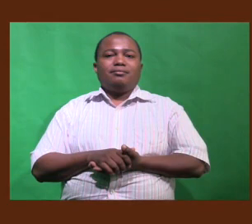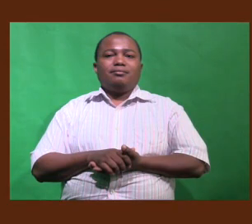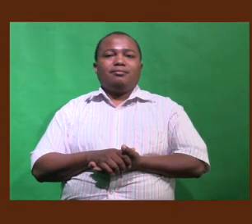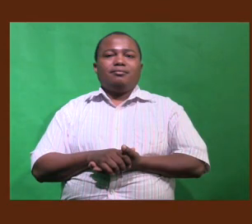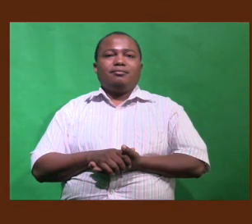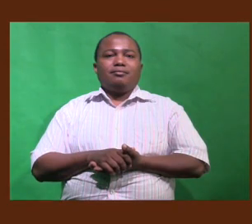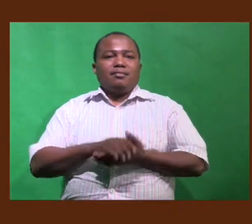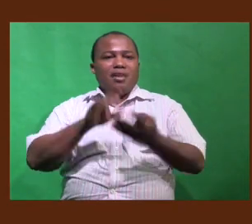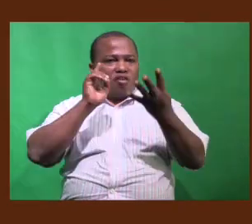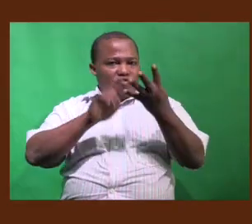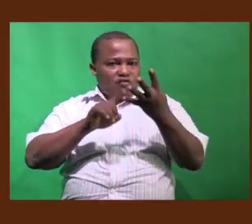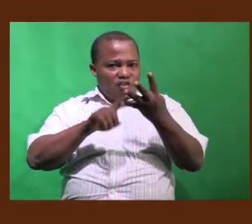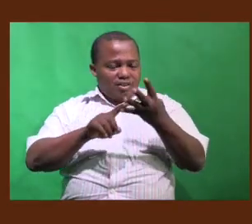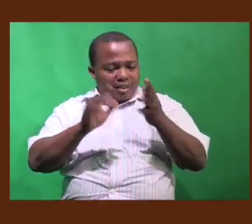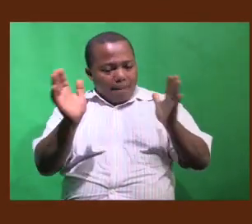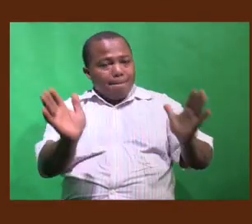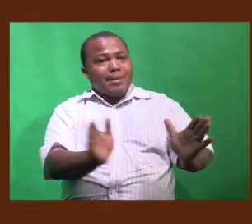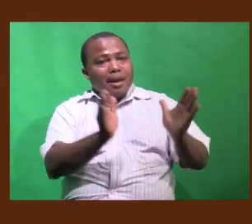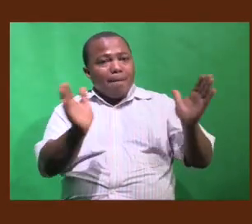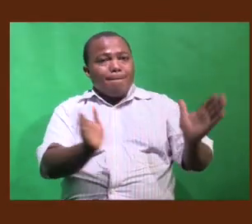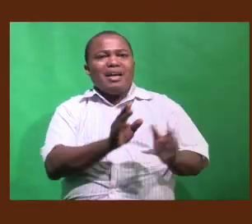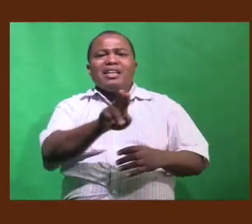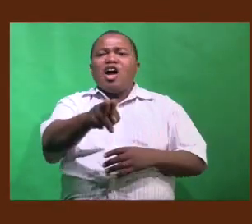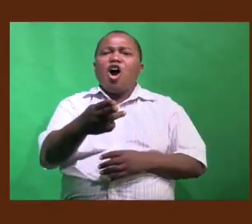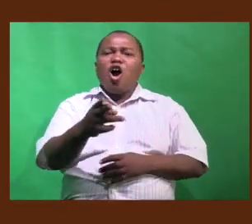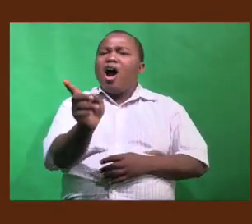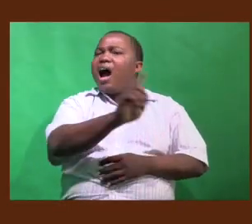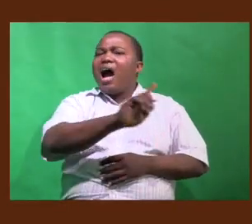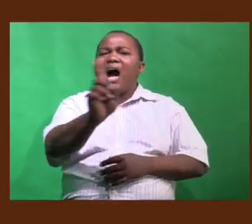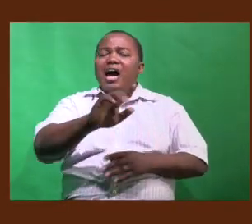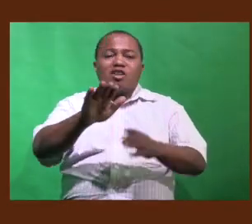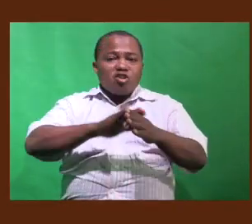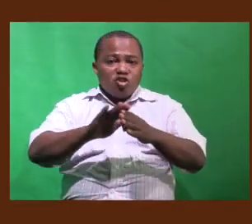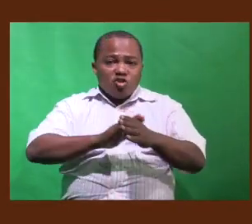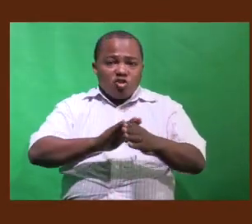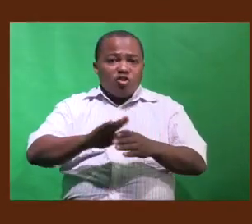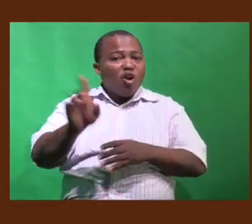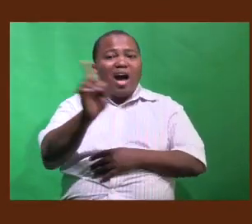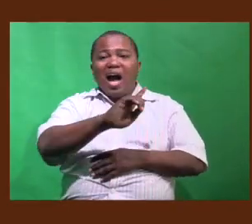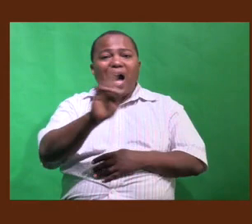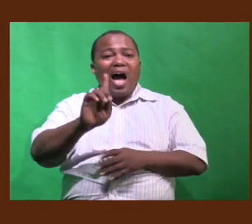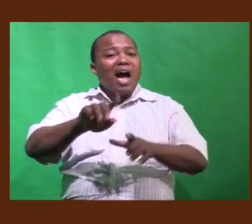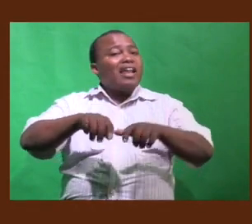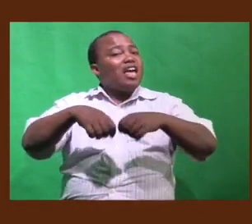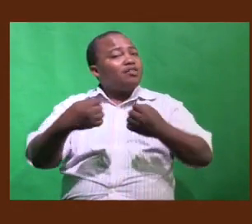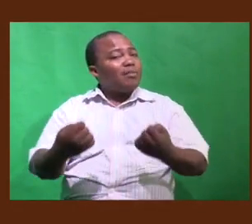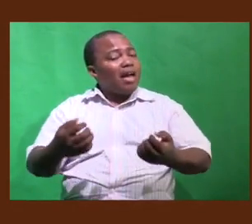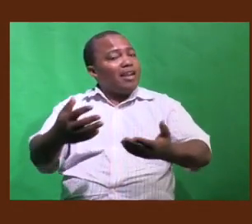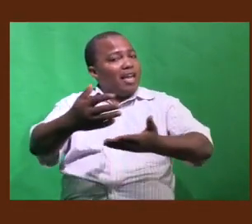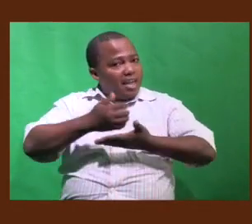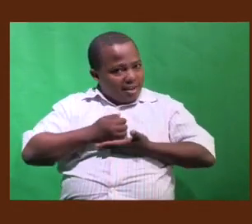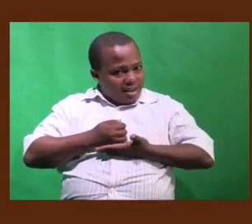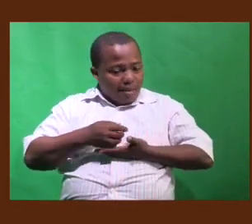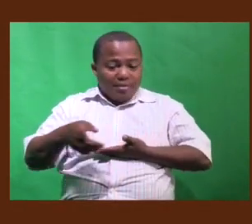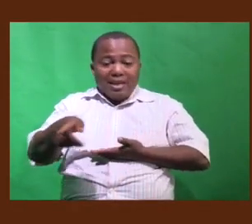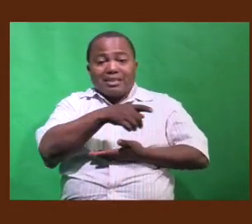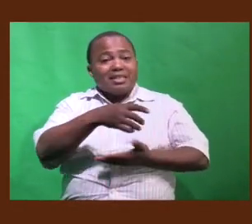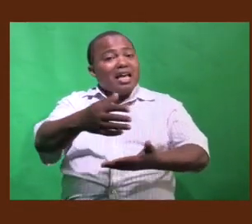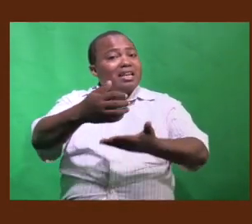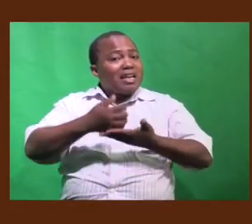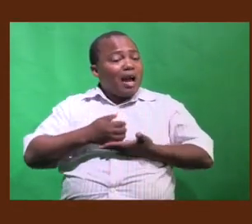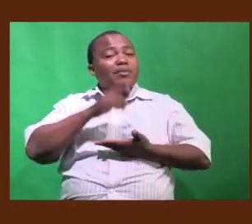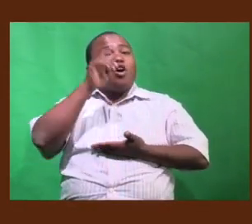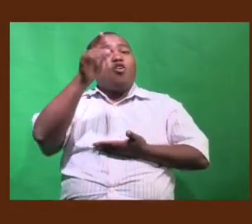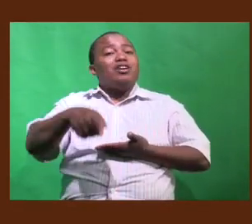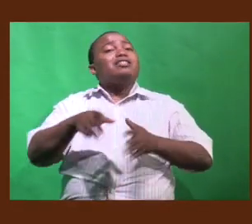Fourth, prepaid or unused or unexpired income. This is an income which has